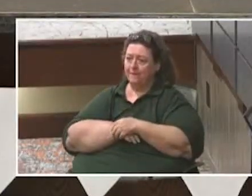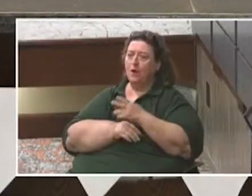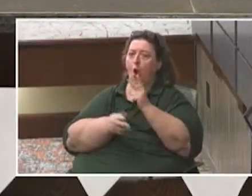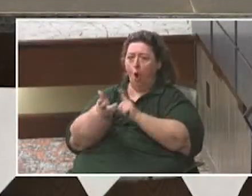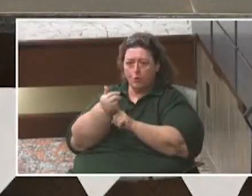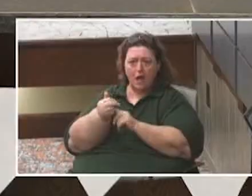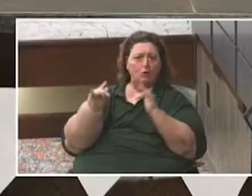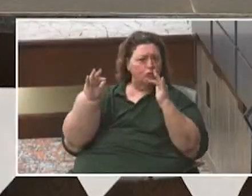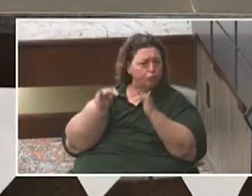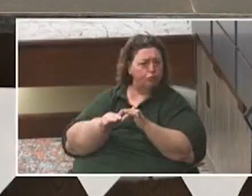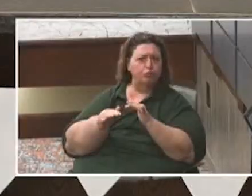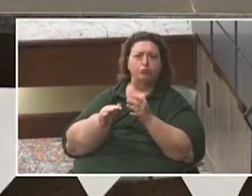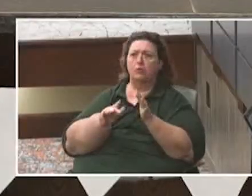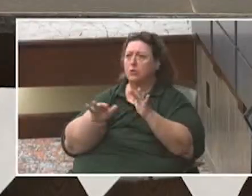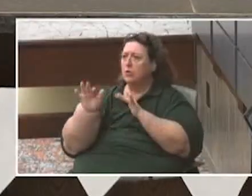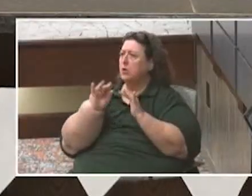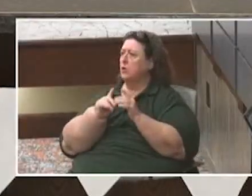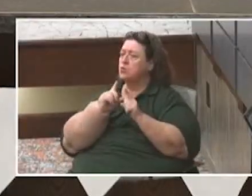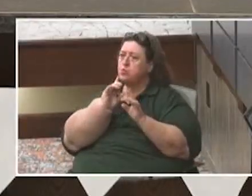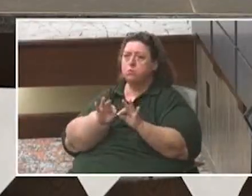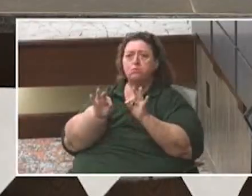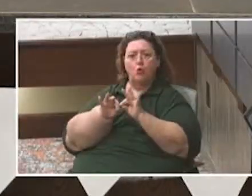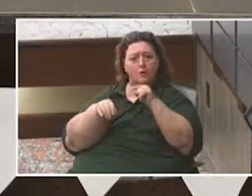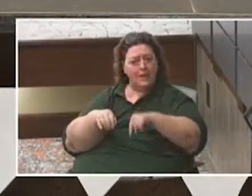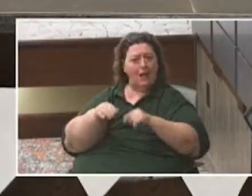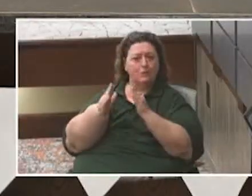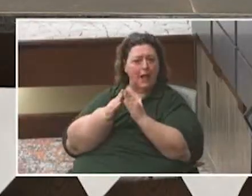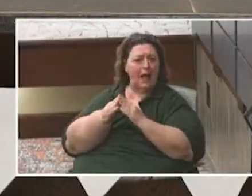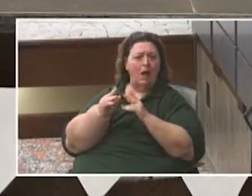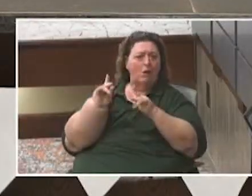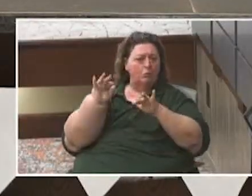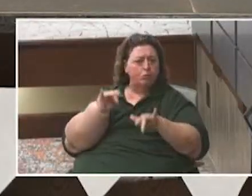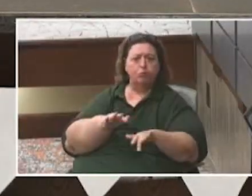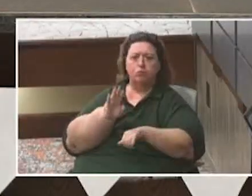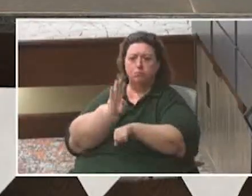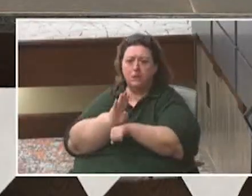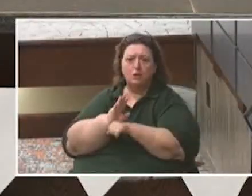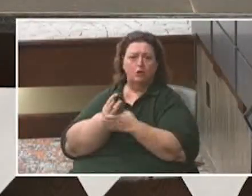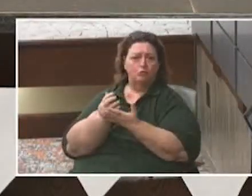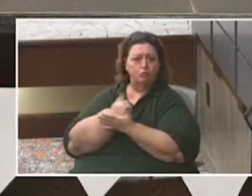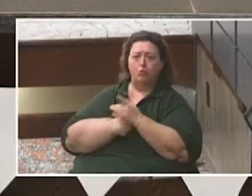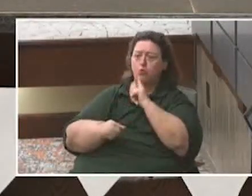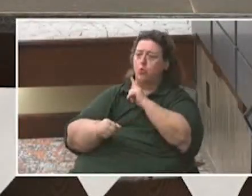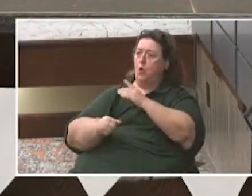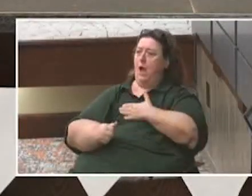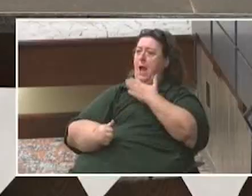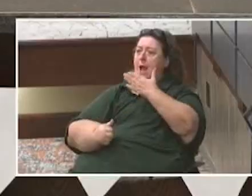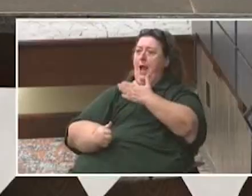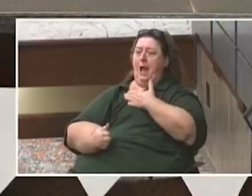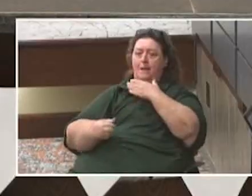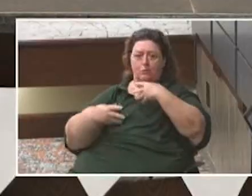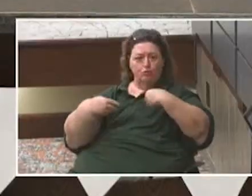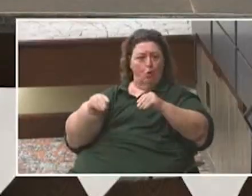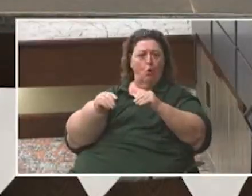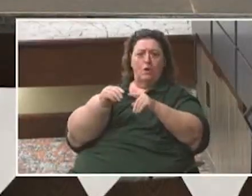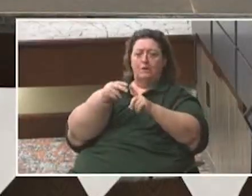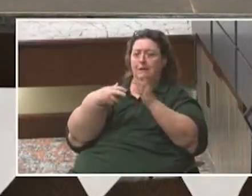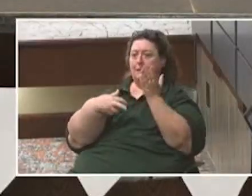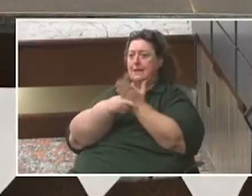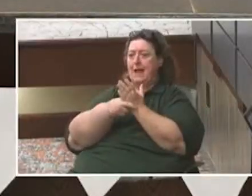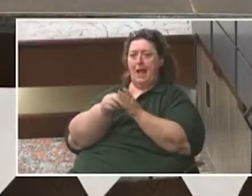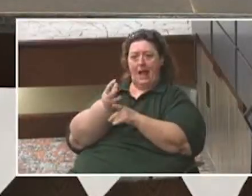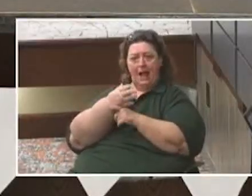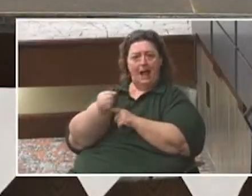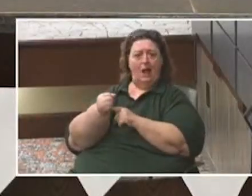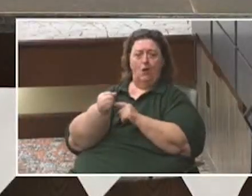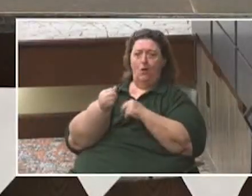hotel in the county was sold out, and downtown businesses were very happy with the amount of money that was